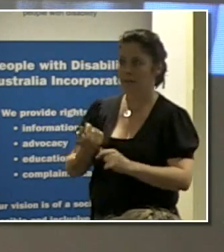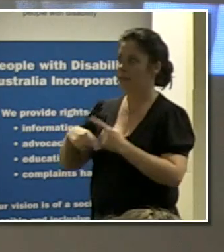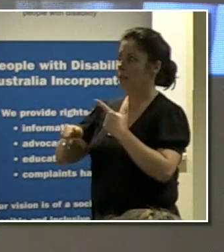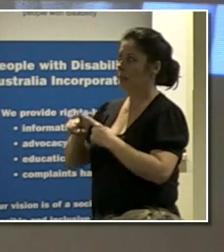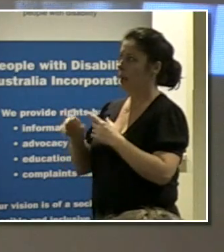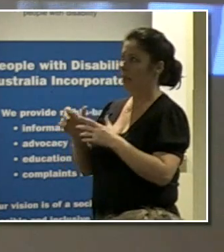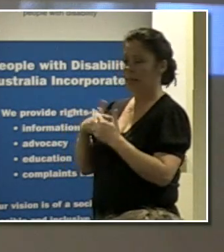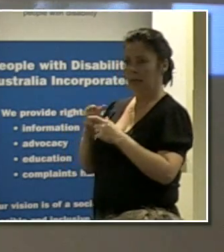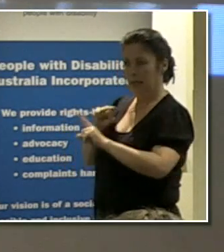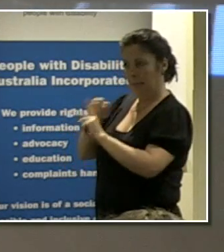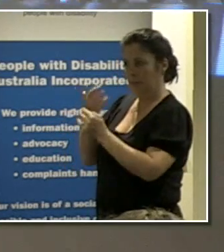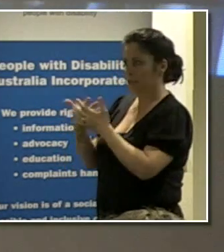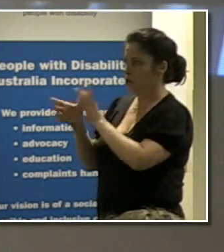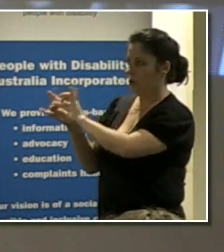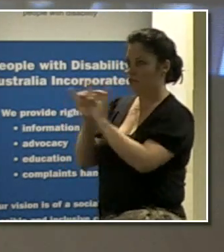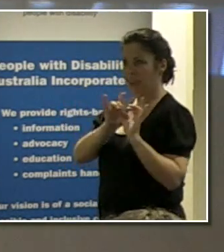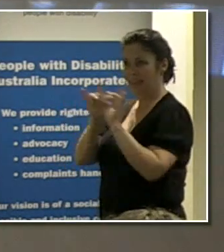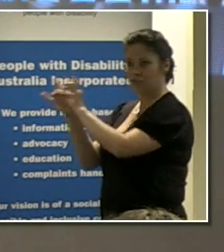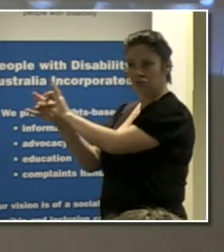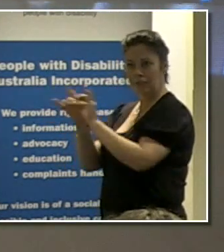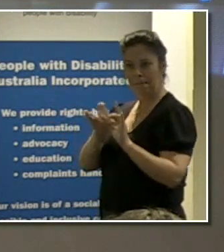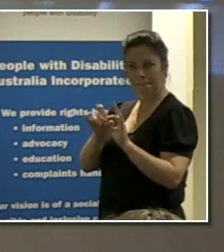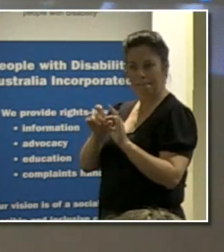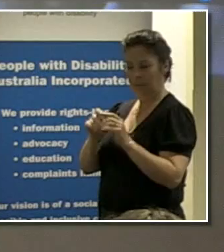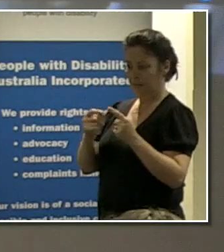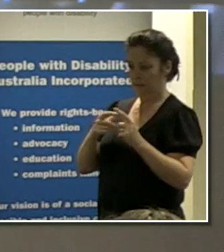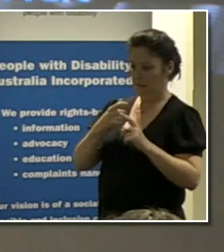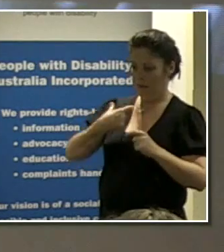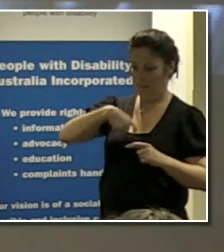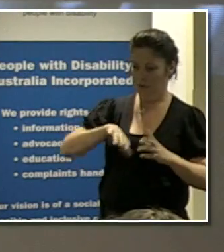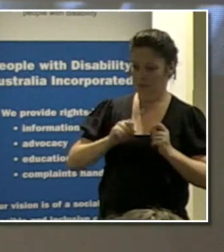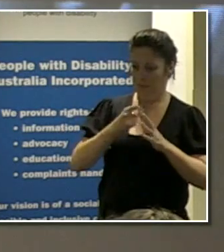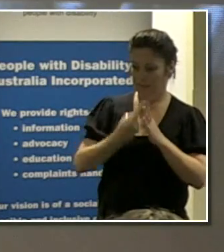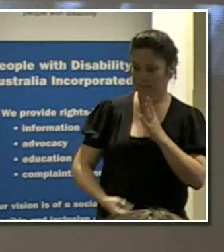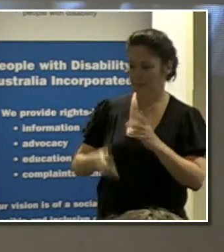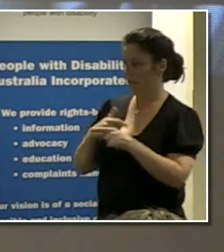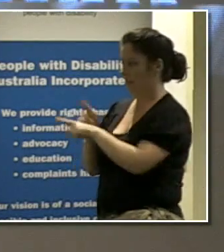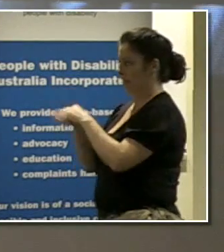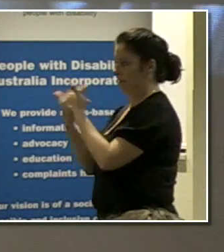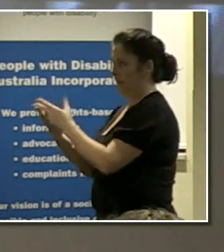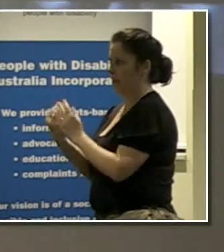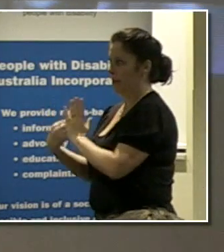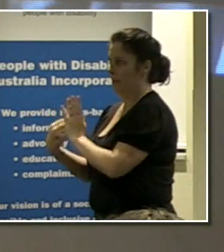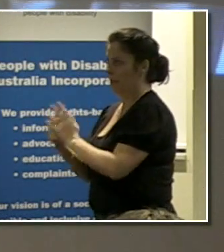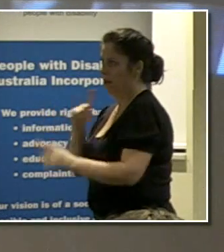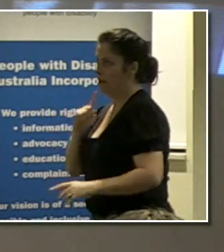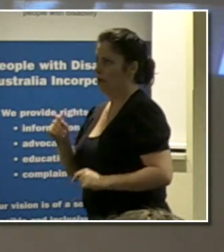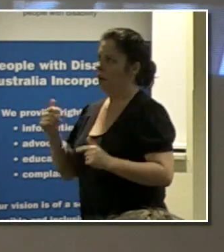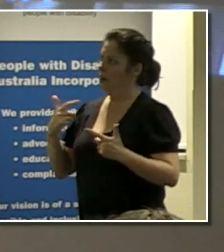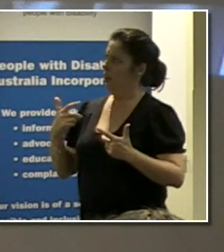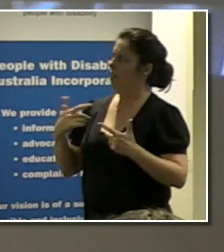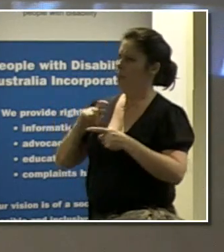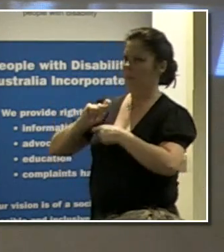and the family member that made it very hard if the person wanted to move and move on somewhere else. So